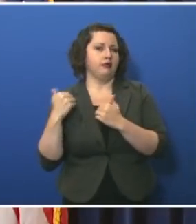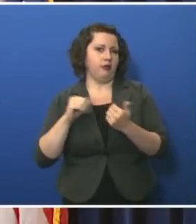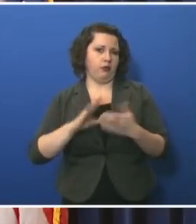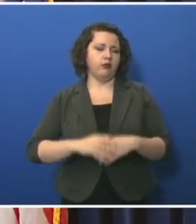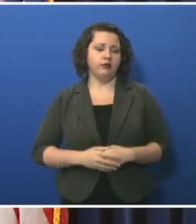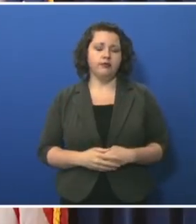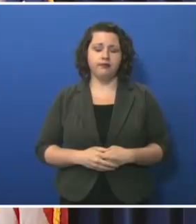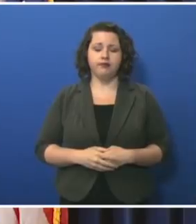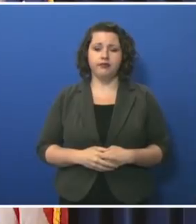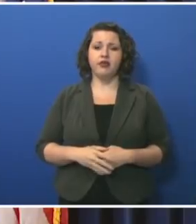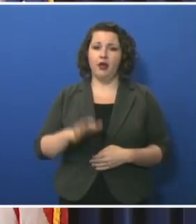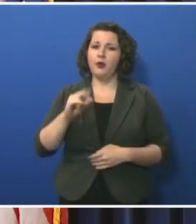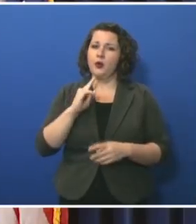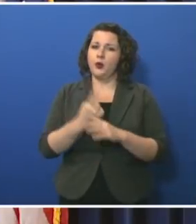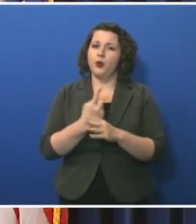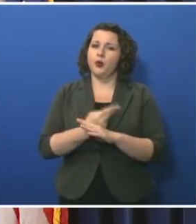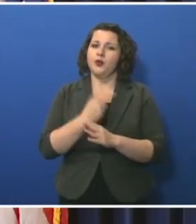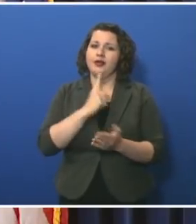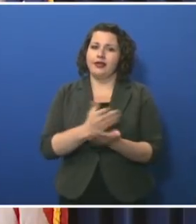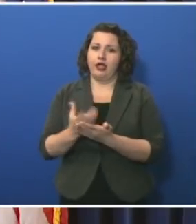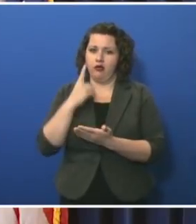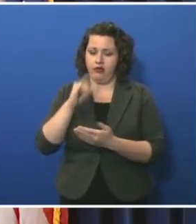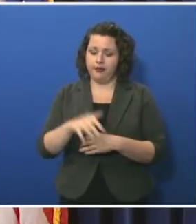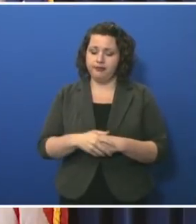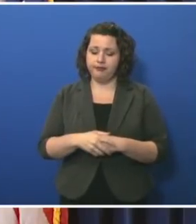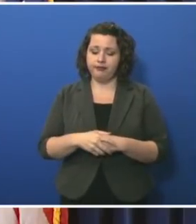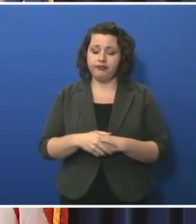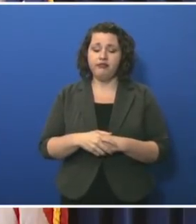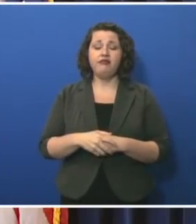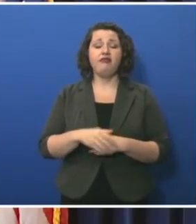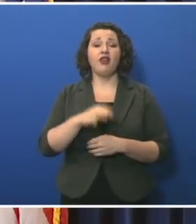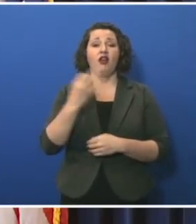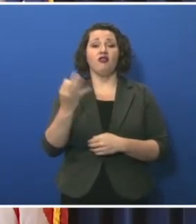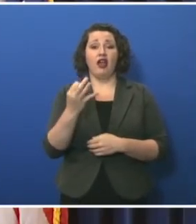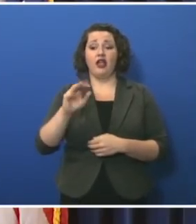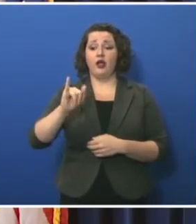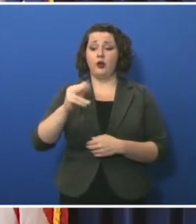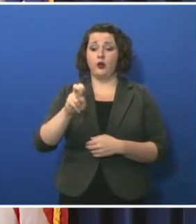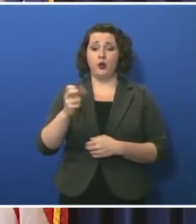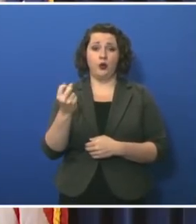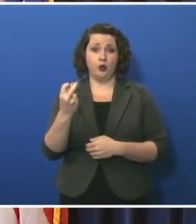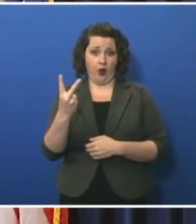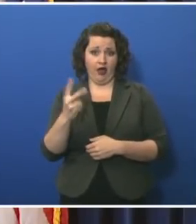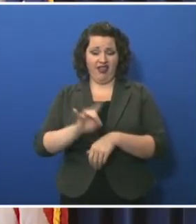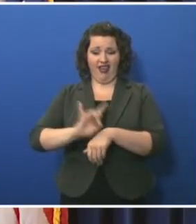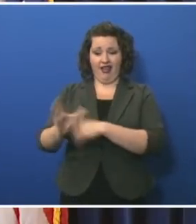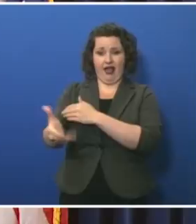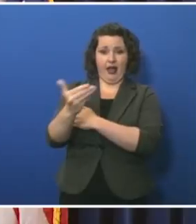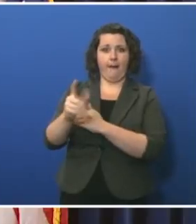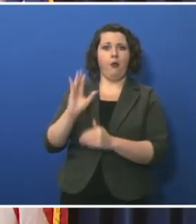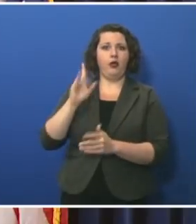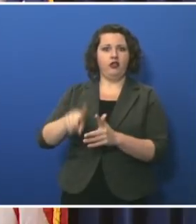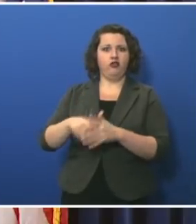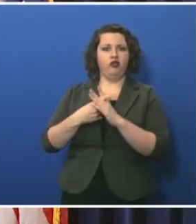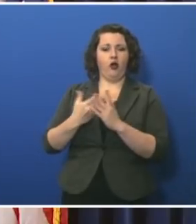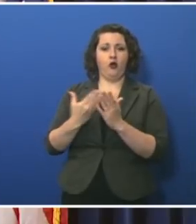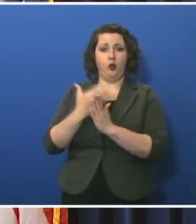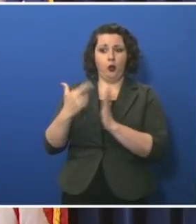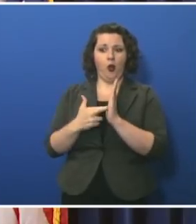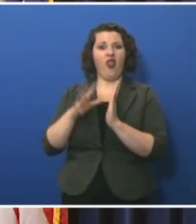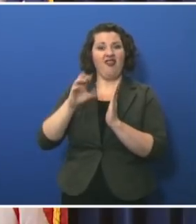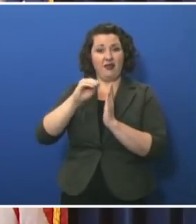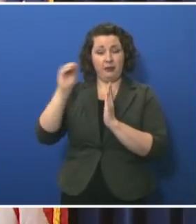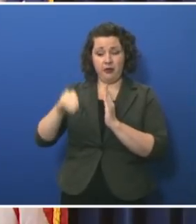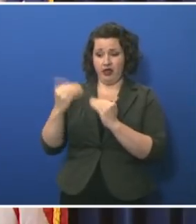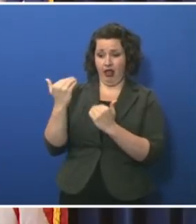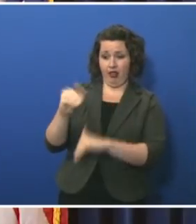approach that's driven by data. Effective Friday, June 12th at 8 a.m., the 50% capacity limit currently